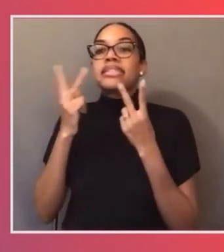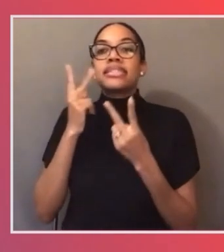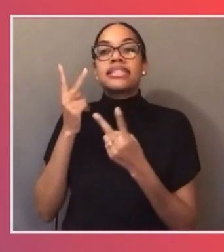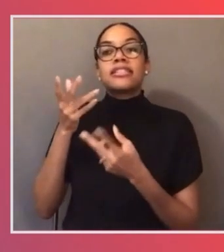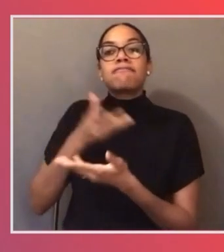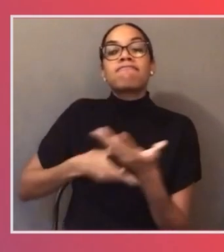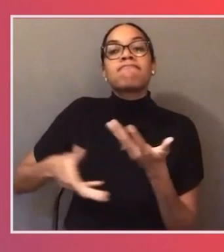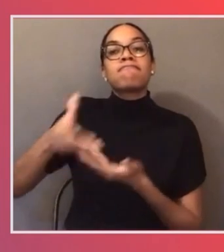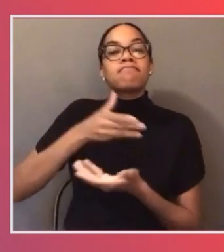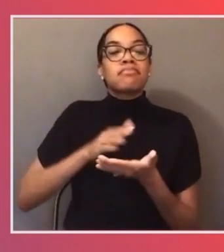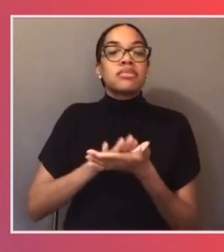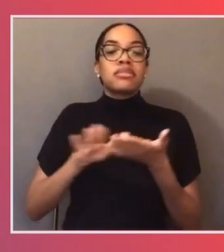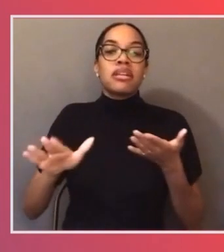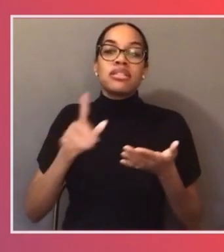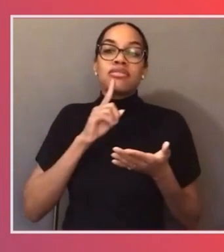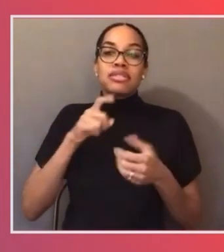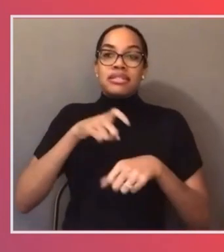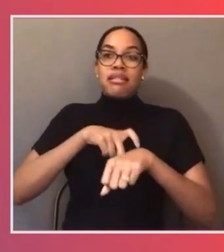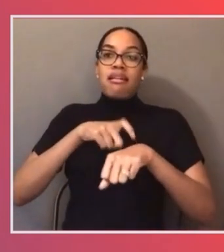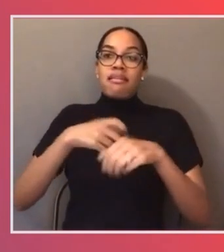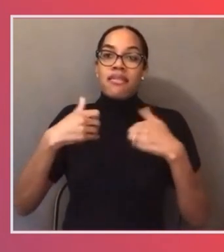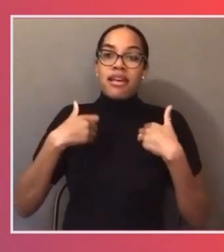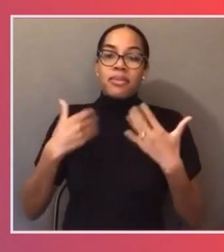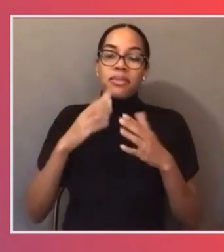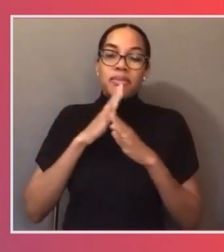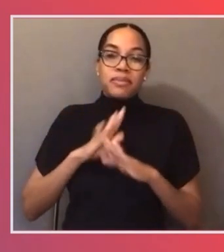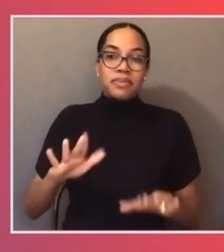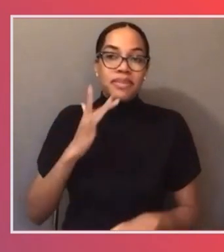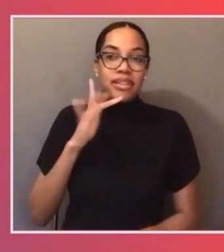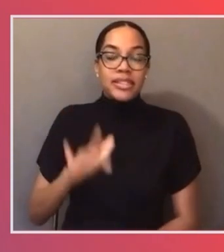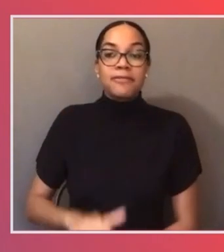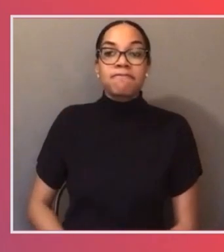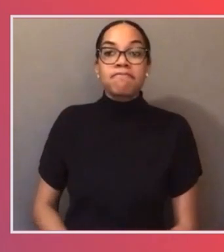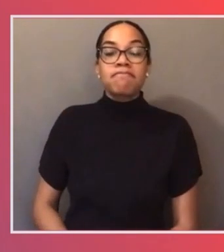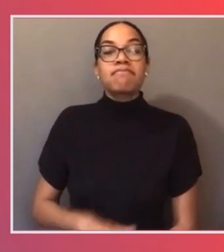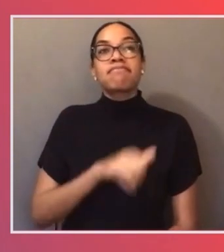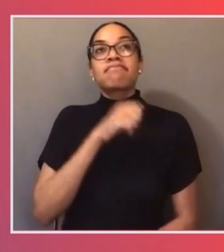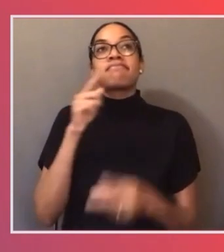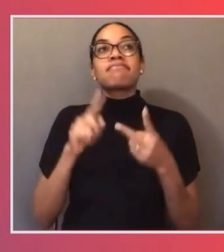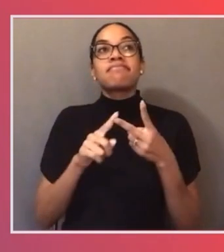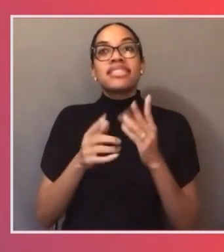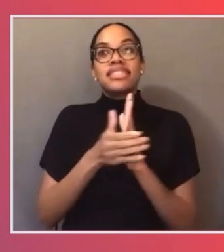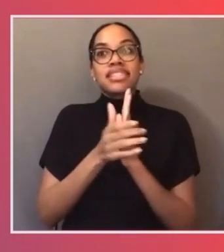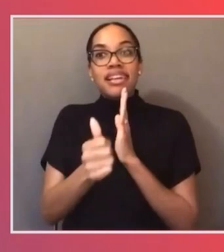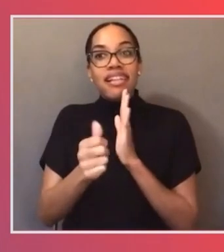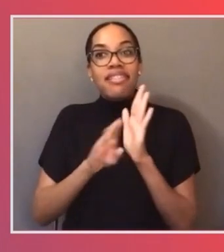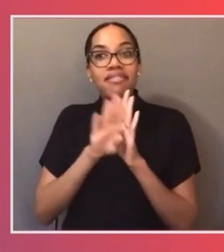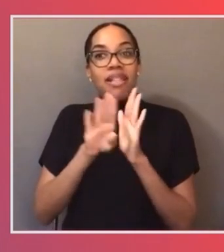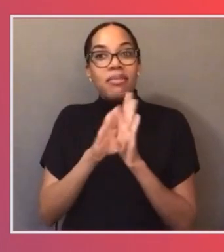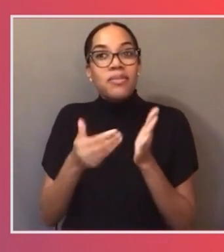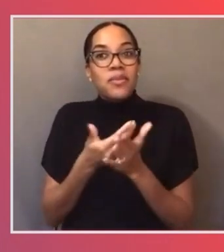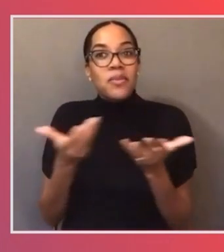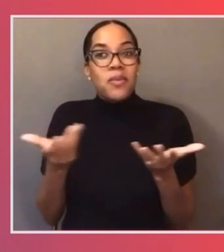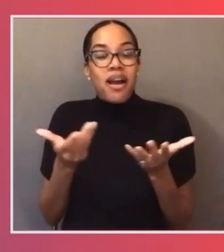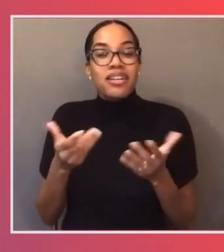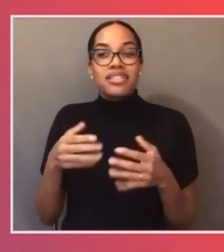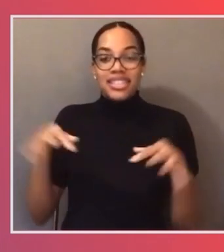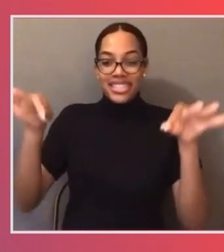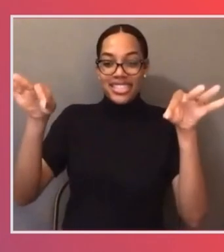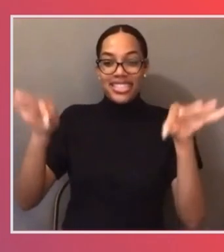am an expert at tie-dye. I realize that I do have it in me to be a first grade teacher